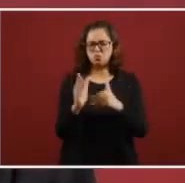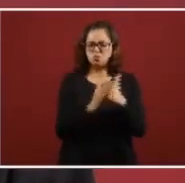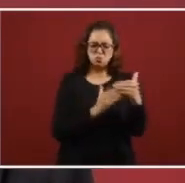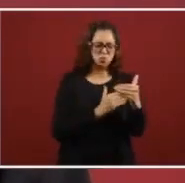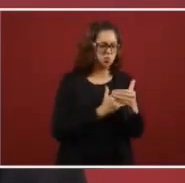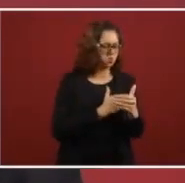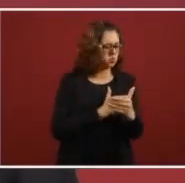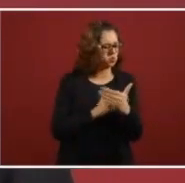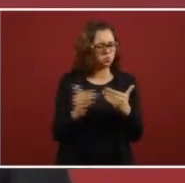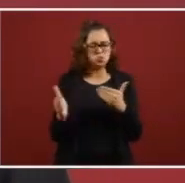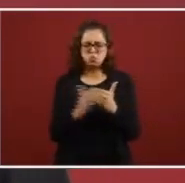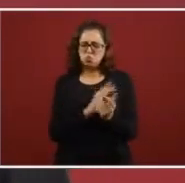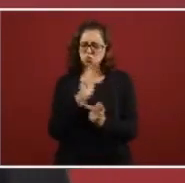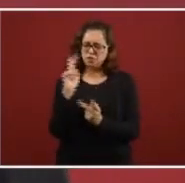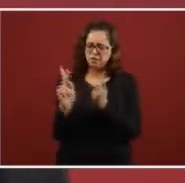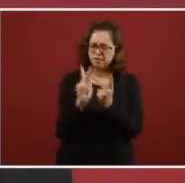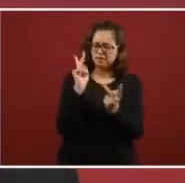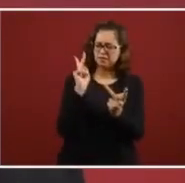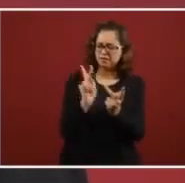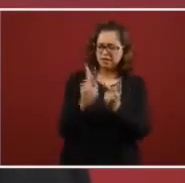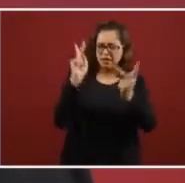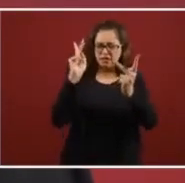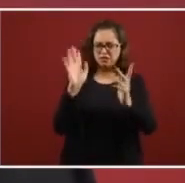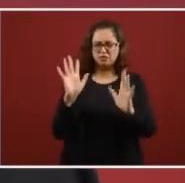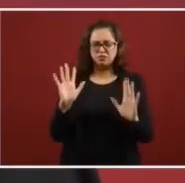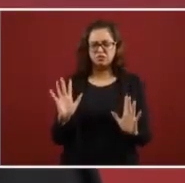like the most modern thing.